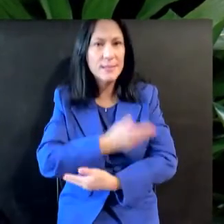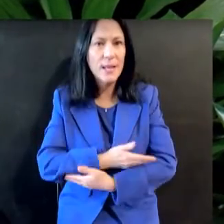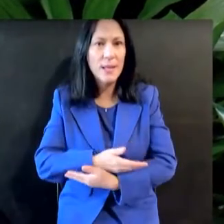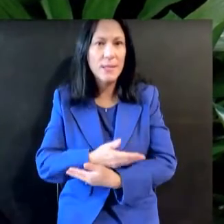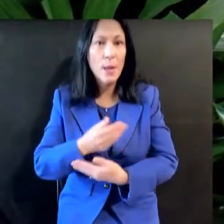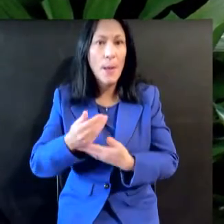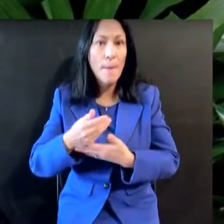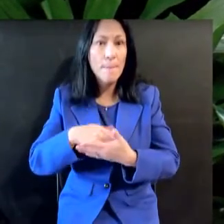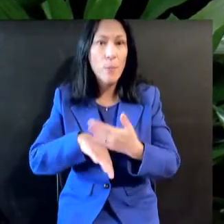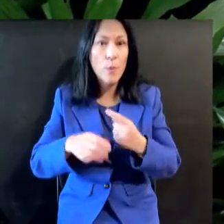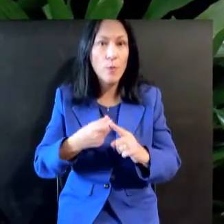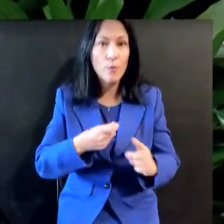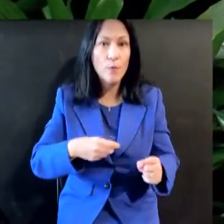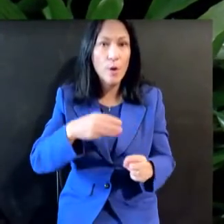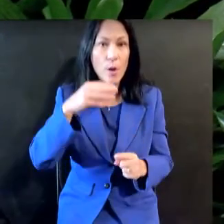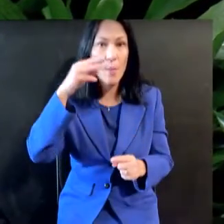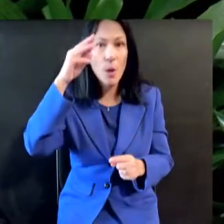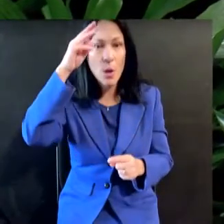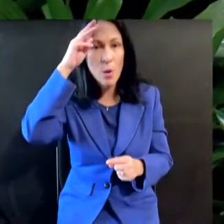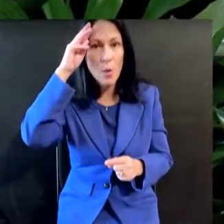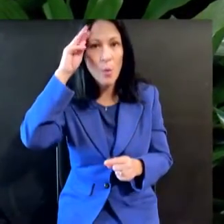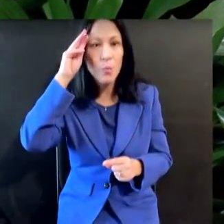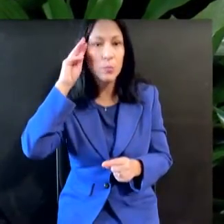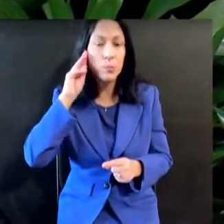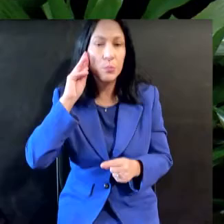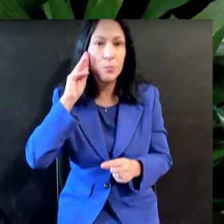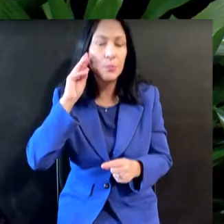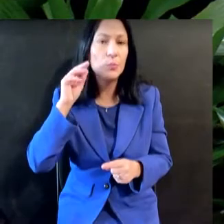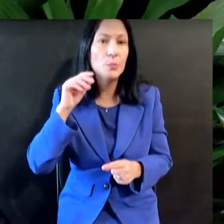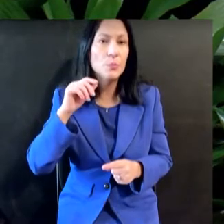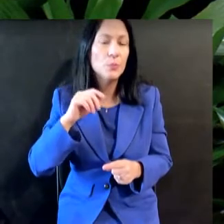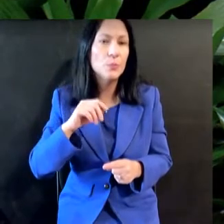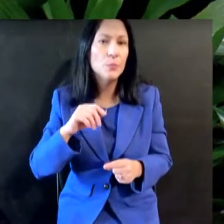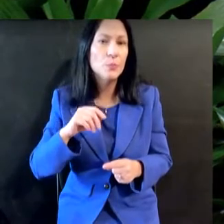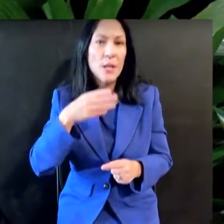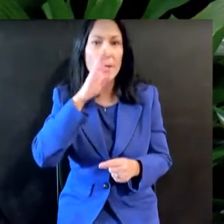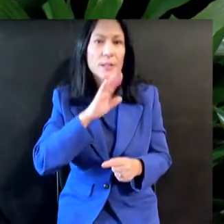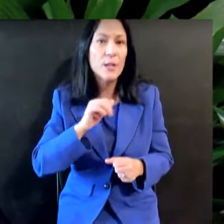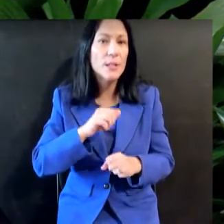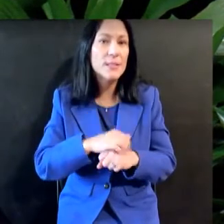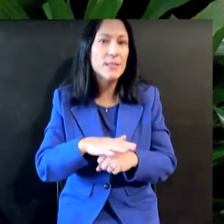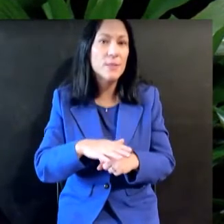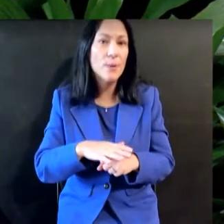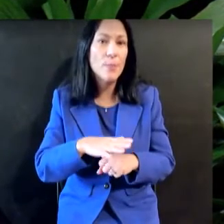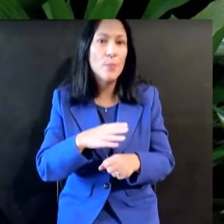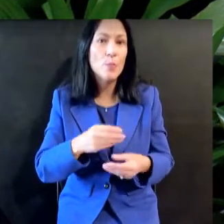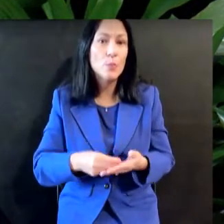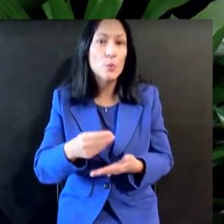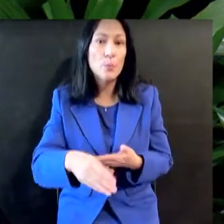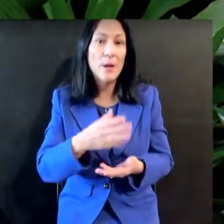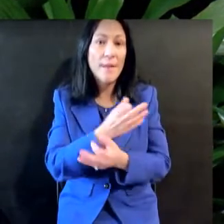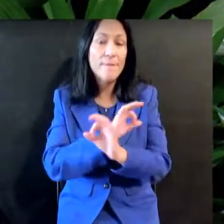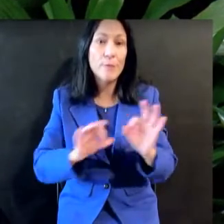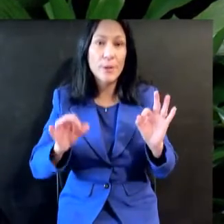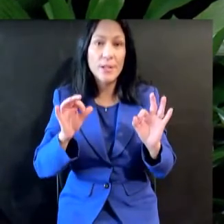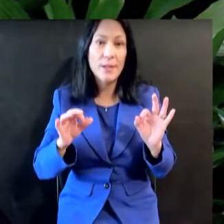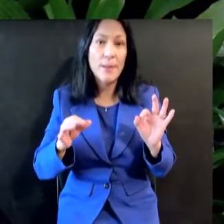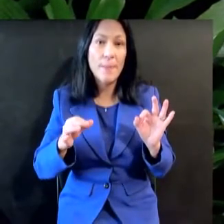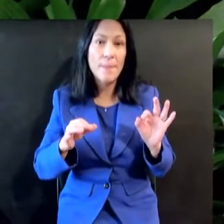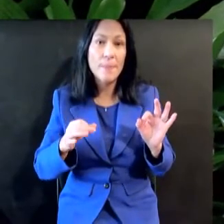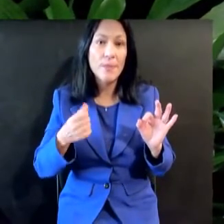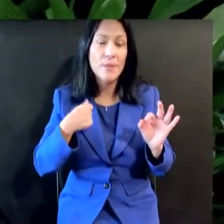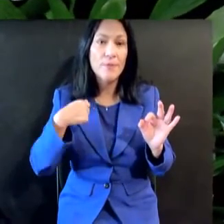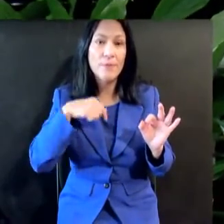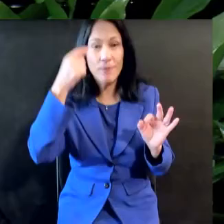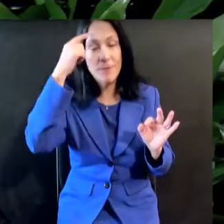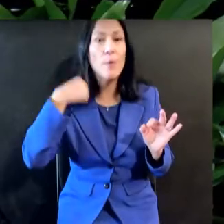woman subject to the law. God sent him to buy freedom for us who were slaves to the law so that he could adopt us